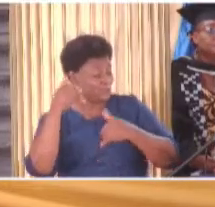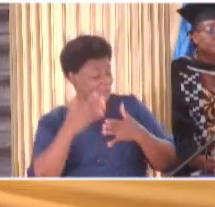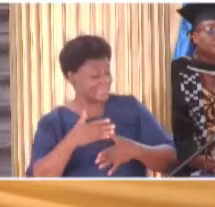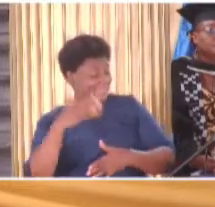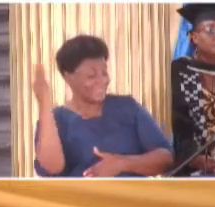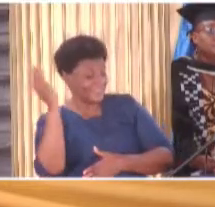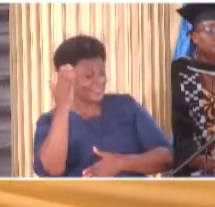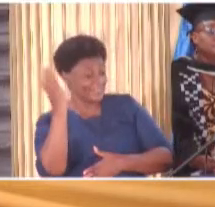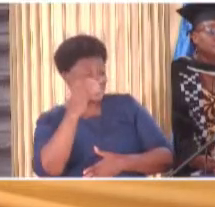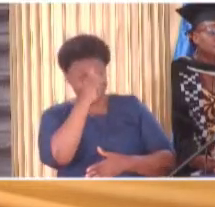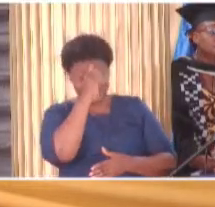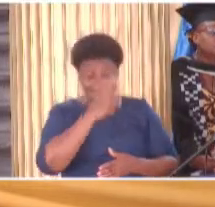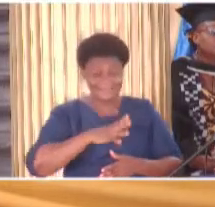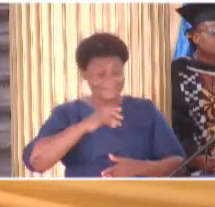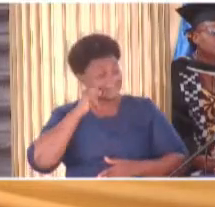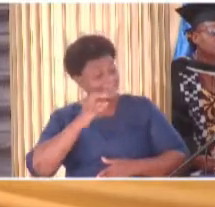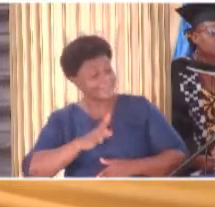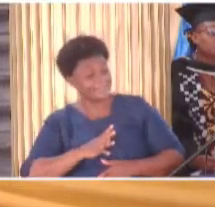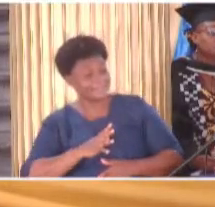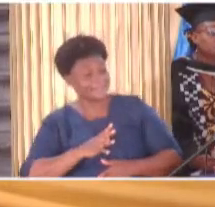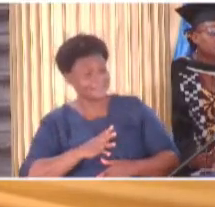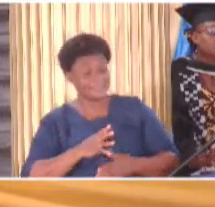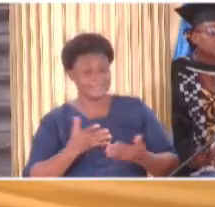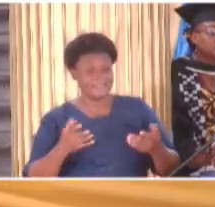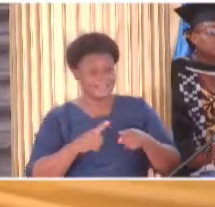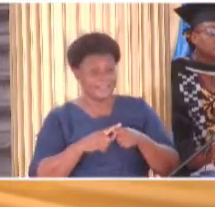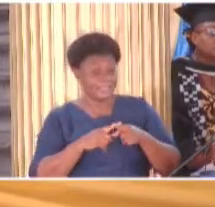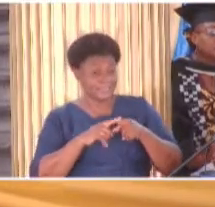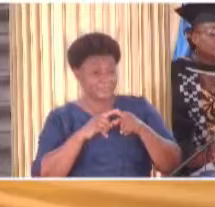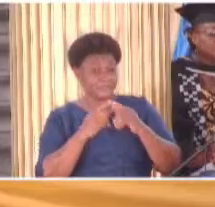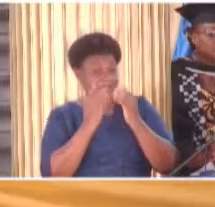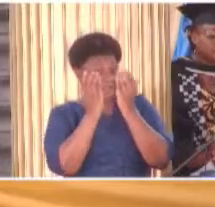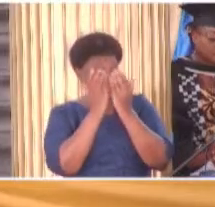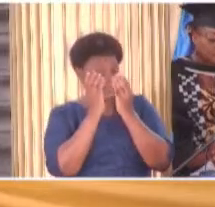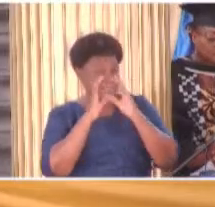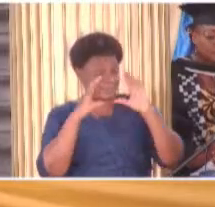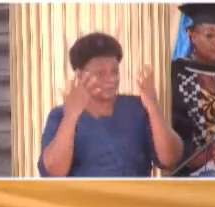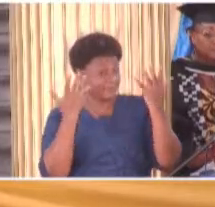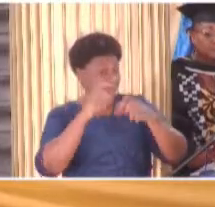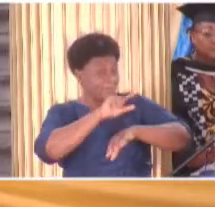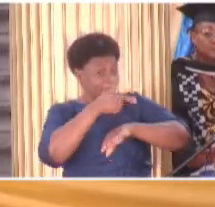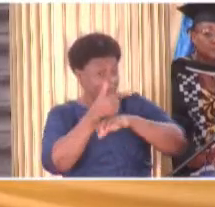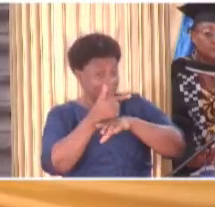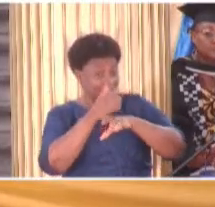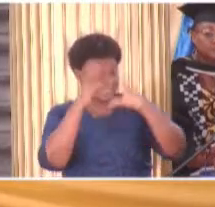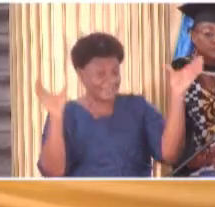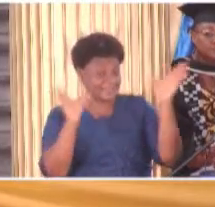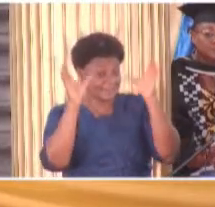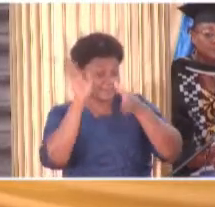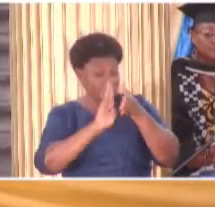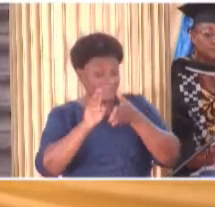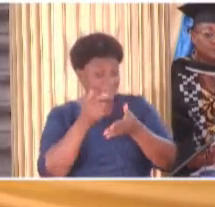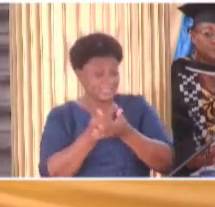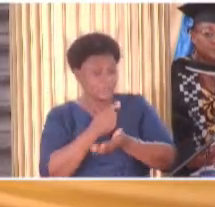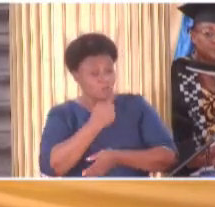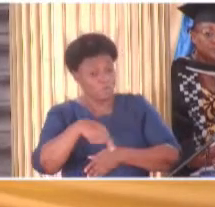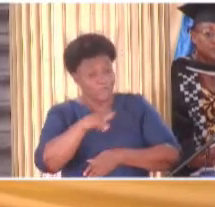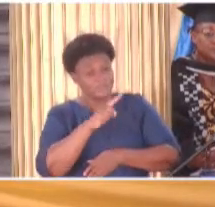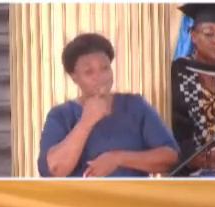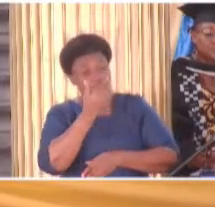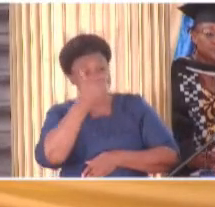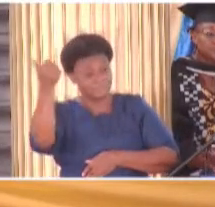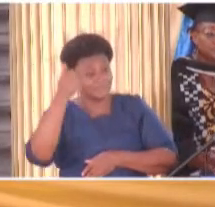Ladies and gentlemen, at Convocation Ceremonies in the University of Ghana, one of the best graduating students